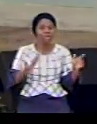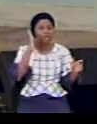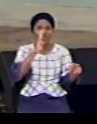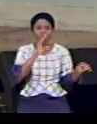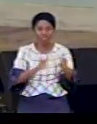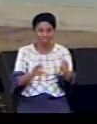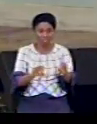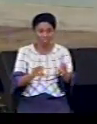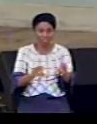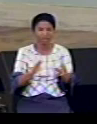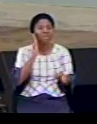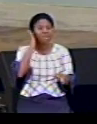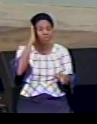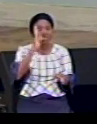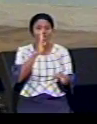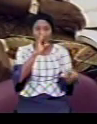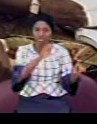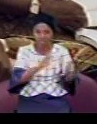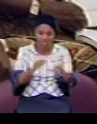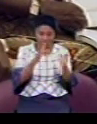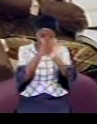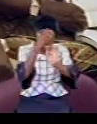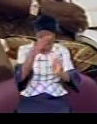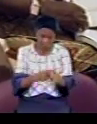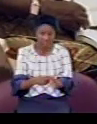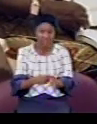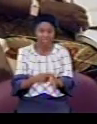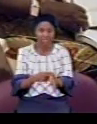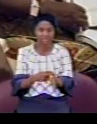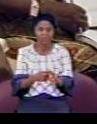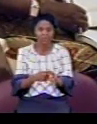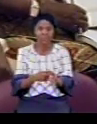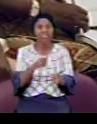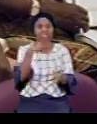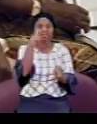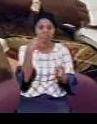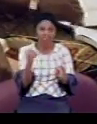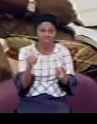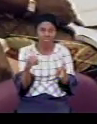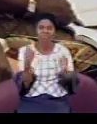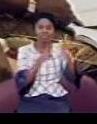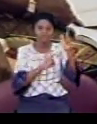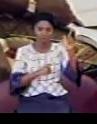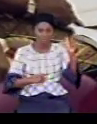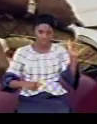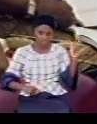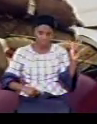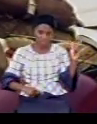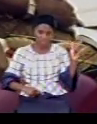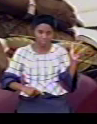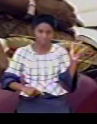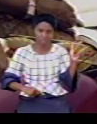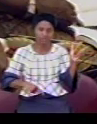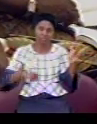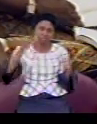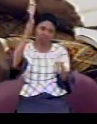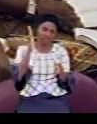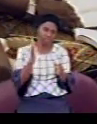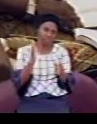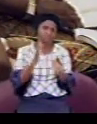done, shall be done, says the Lord